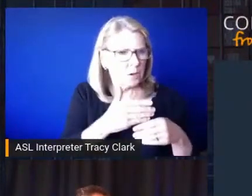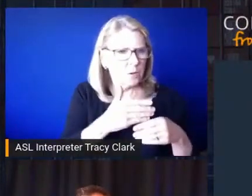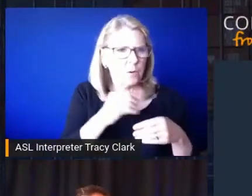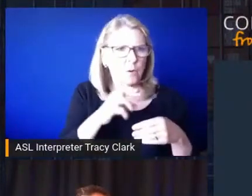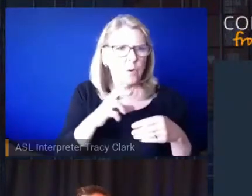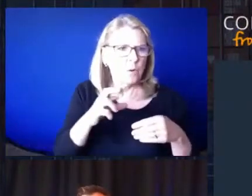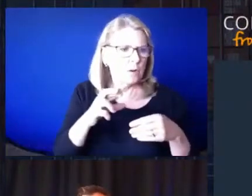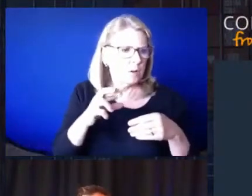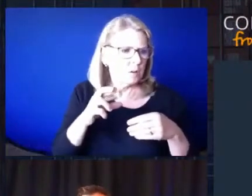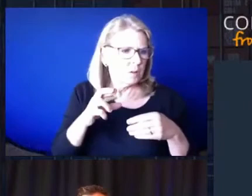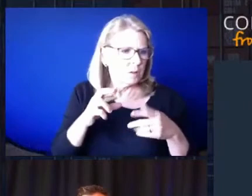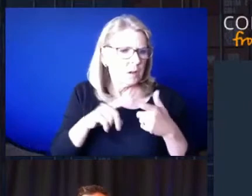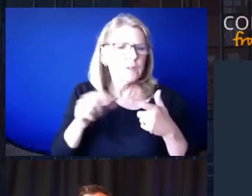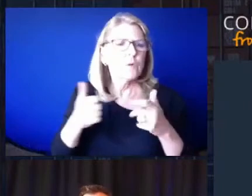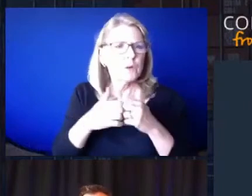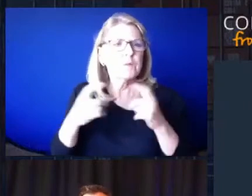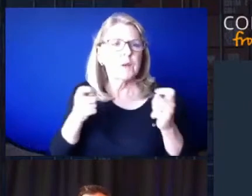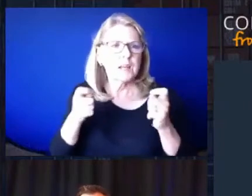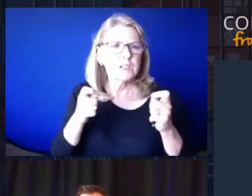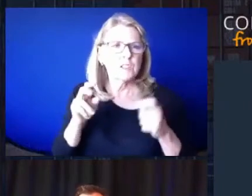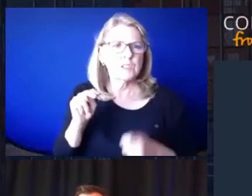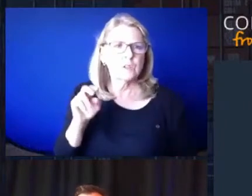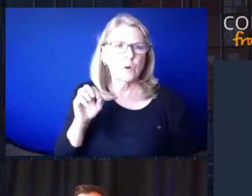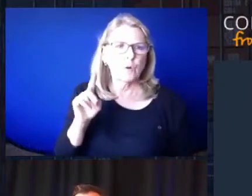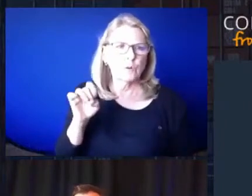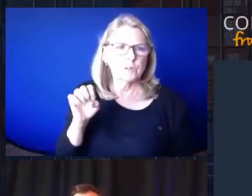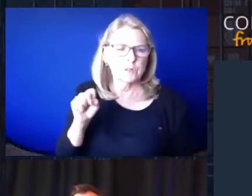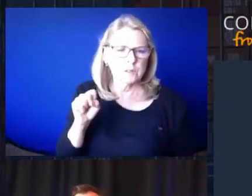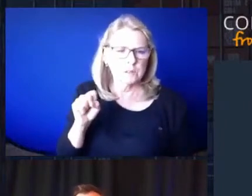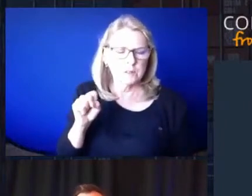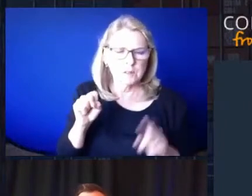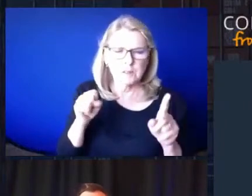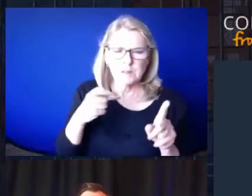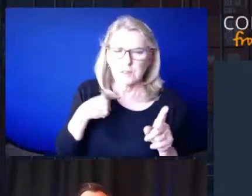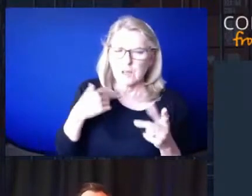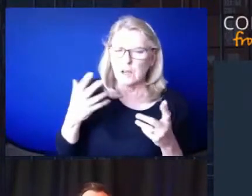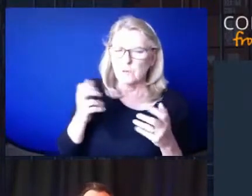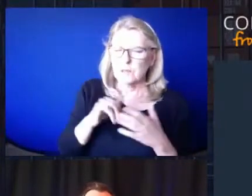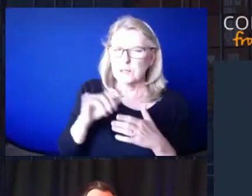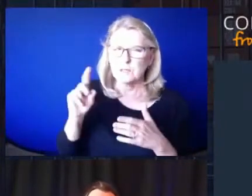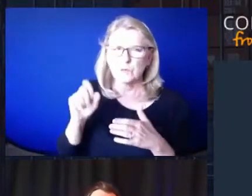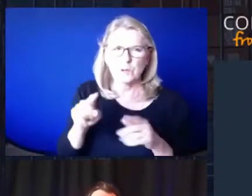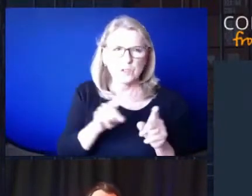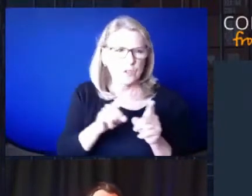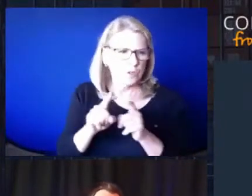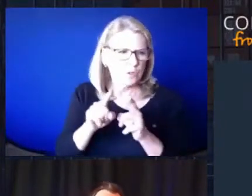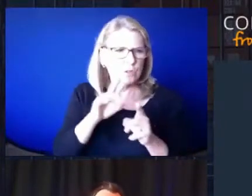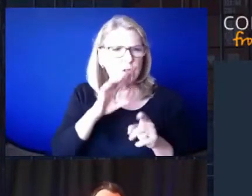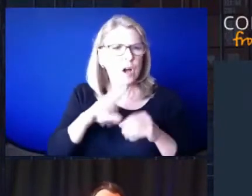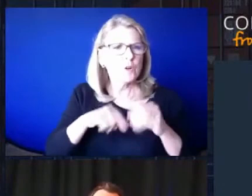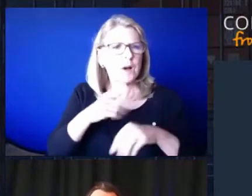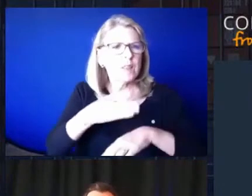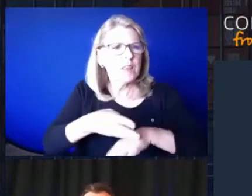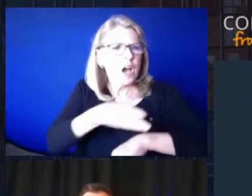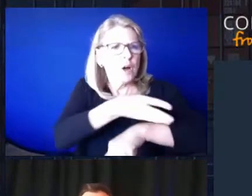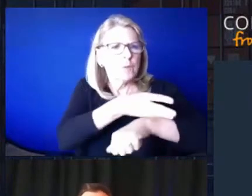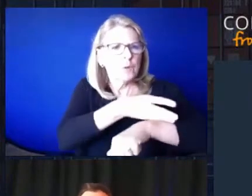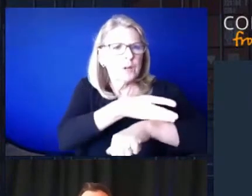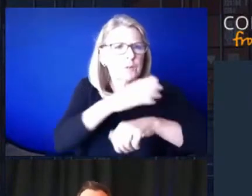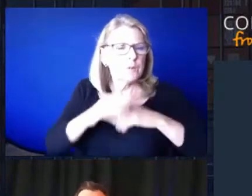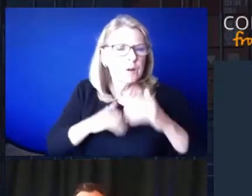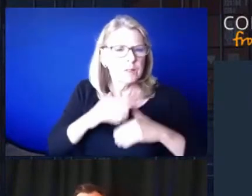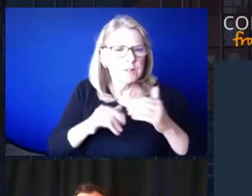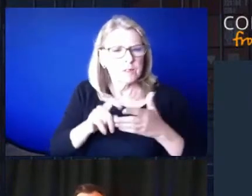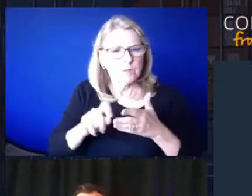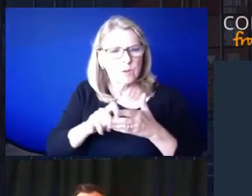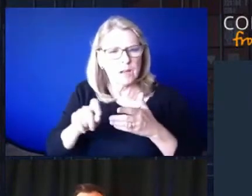groups. And I wanted to bring in this question too, because you keep mentioning the upgrade process of writing to the other partition, but the